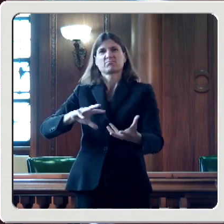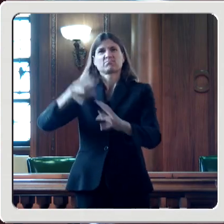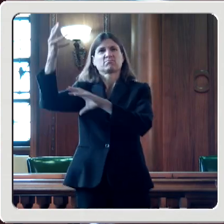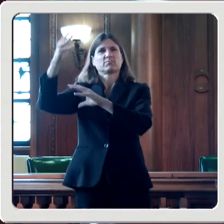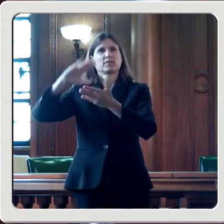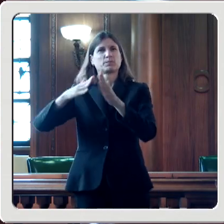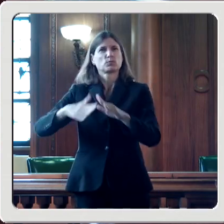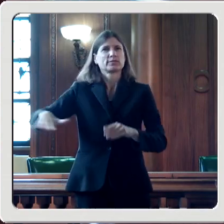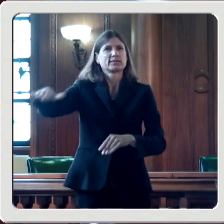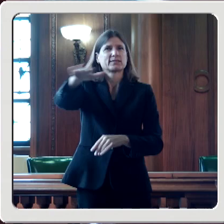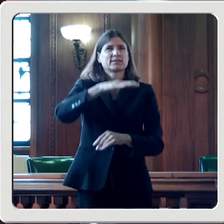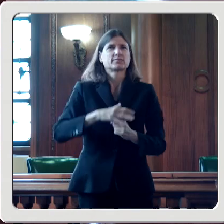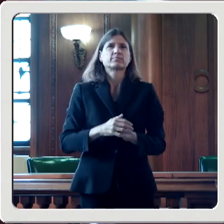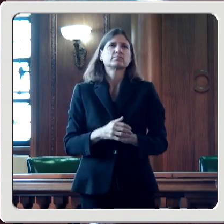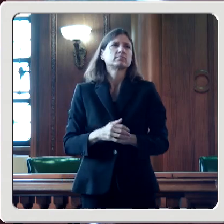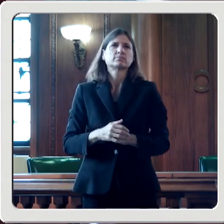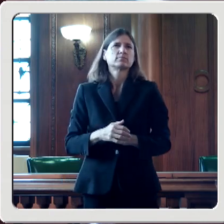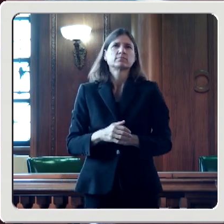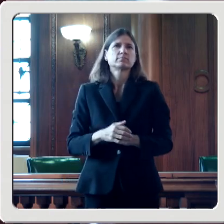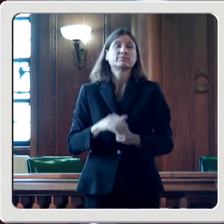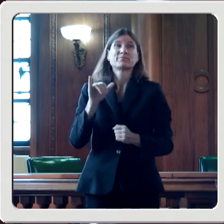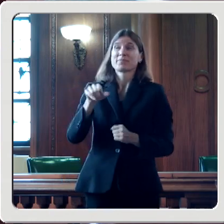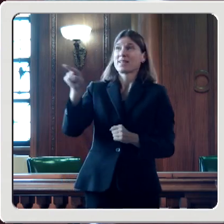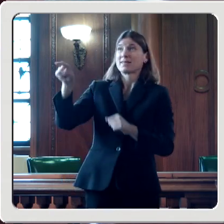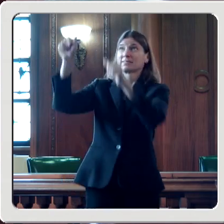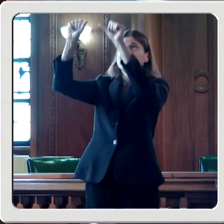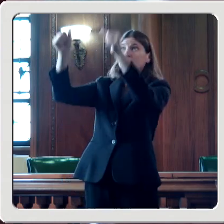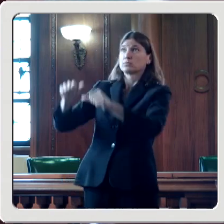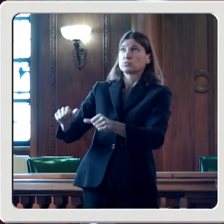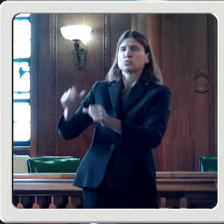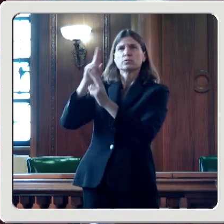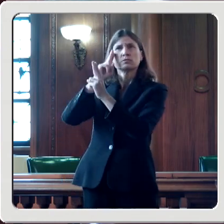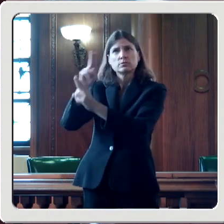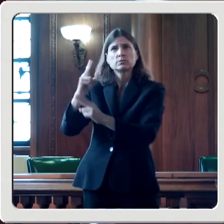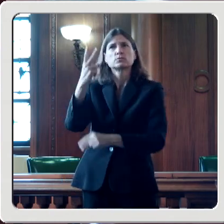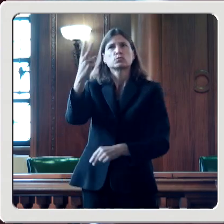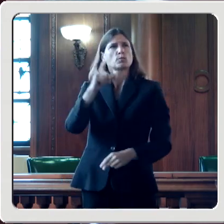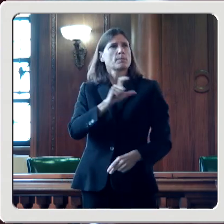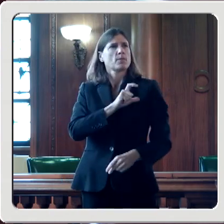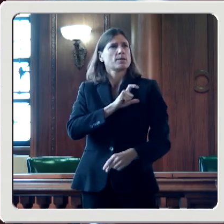and Michael Scavina, made the ultimate sacrifice. And